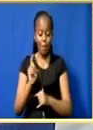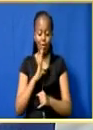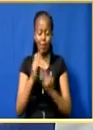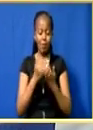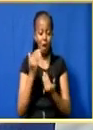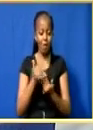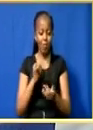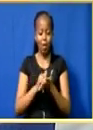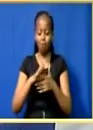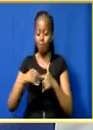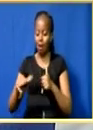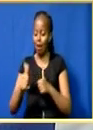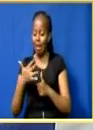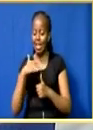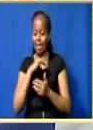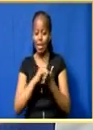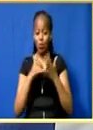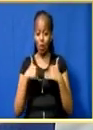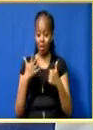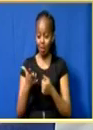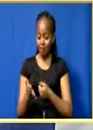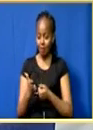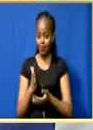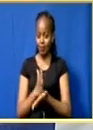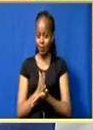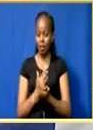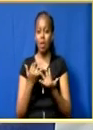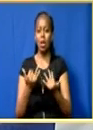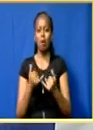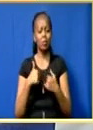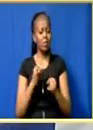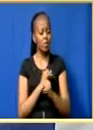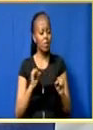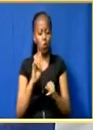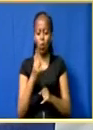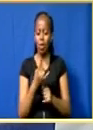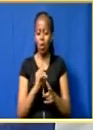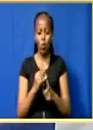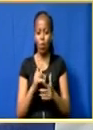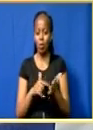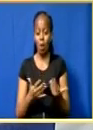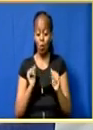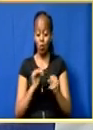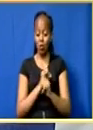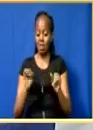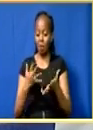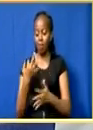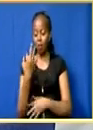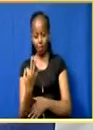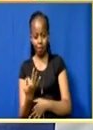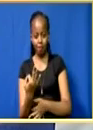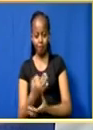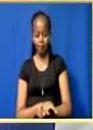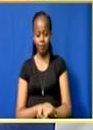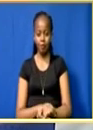careful that you remove any dirt that is there. Okay. So am I washing just the one? We can wash around three. Okay.